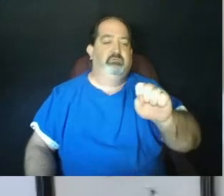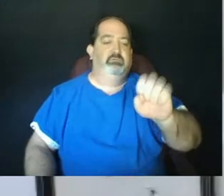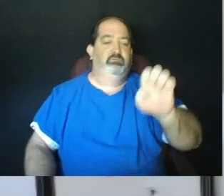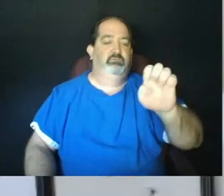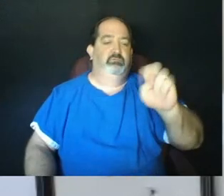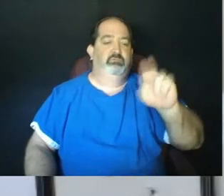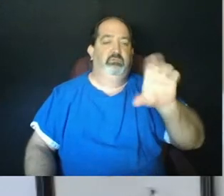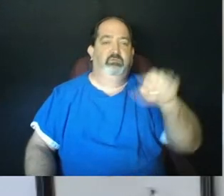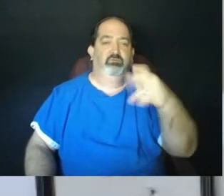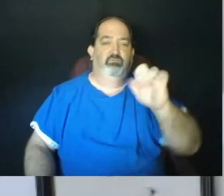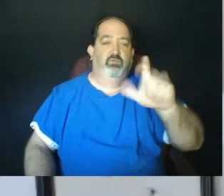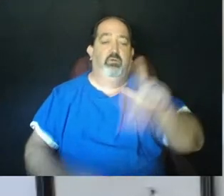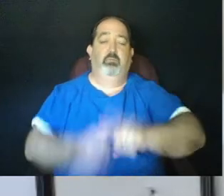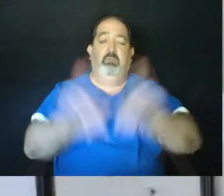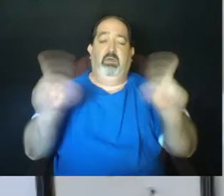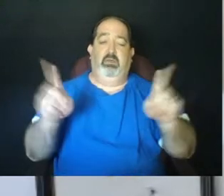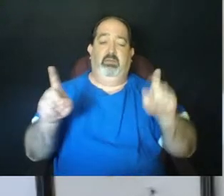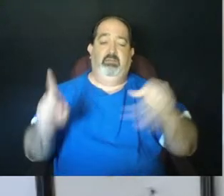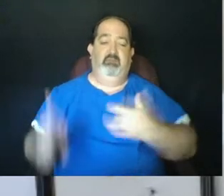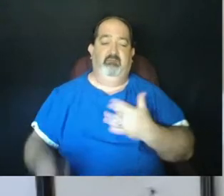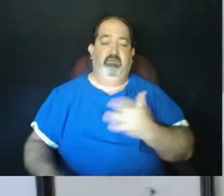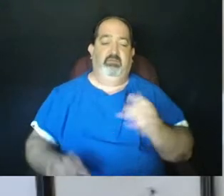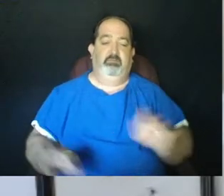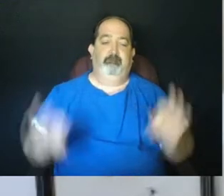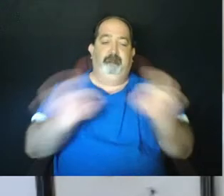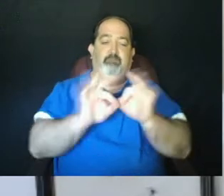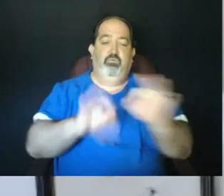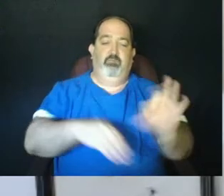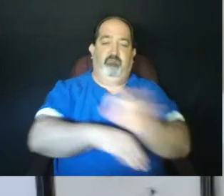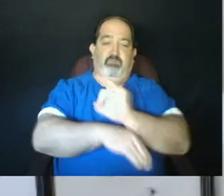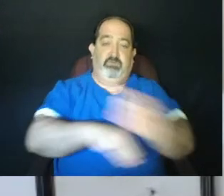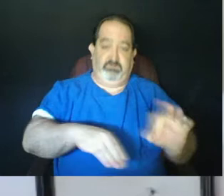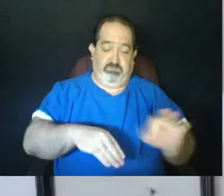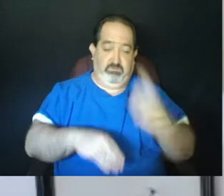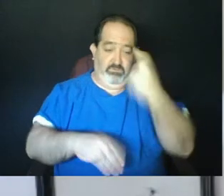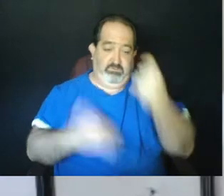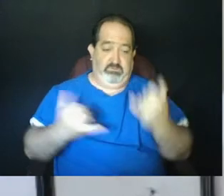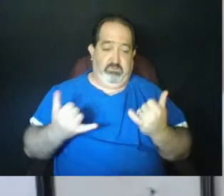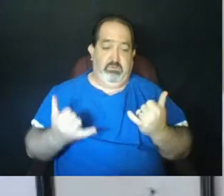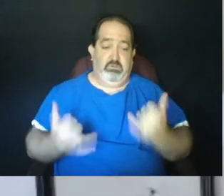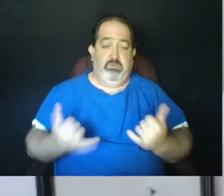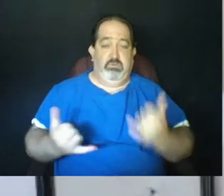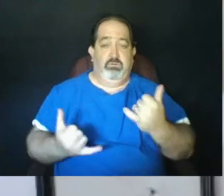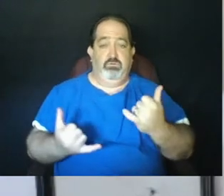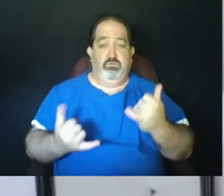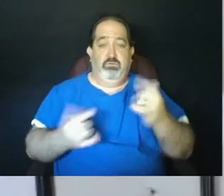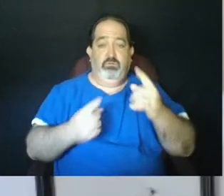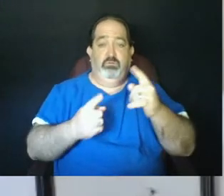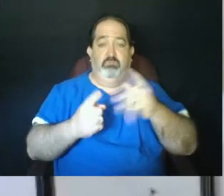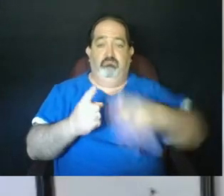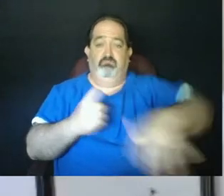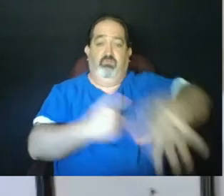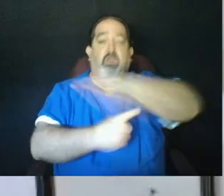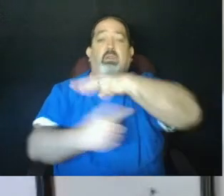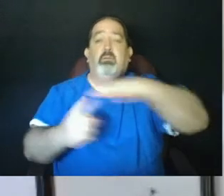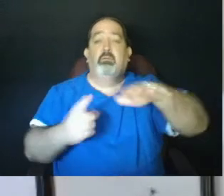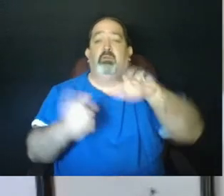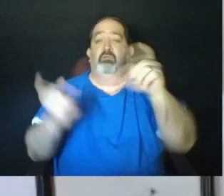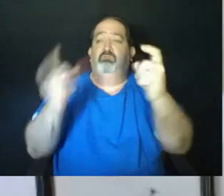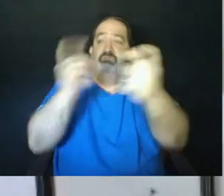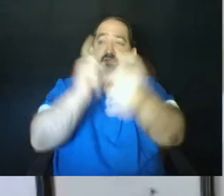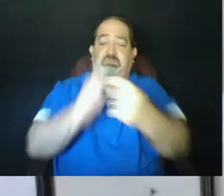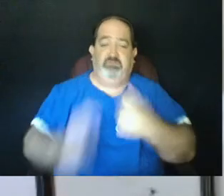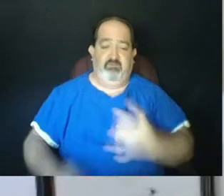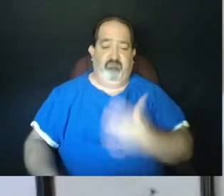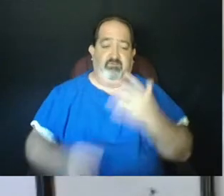However, I feel this is an important function. In light of our current climate of change, I feel